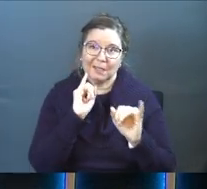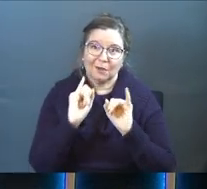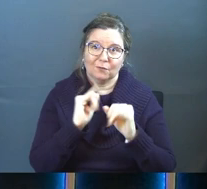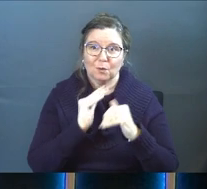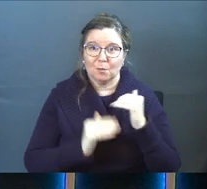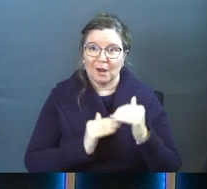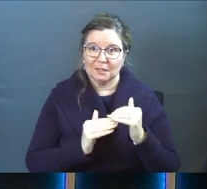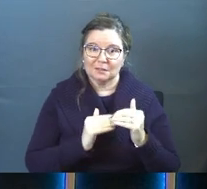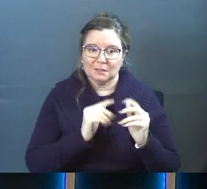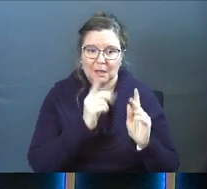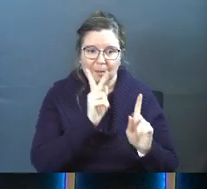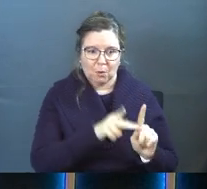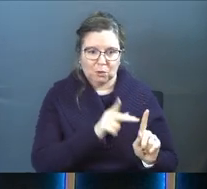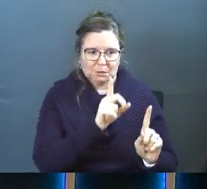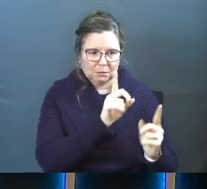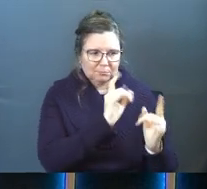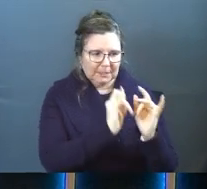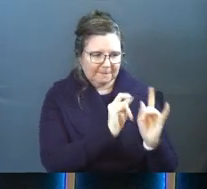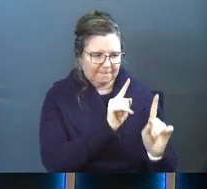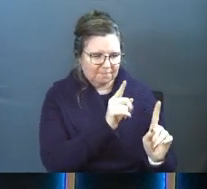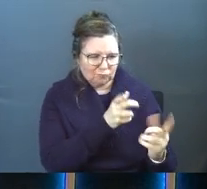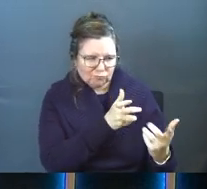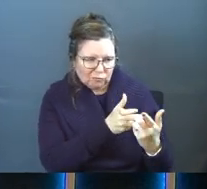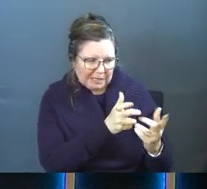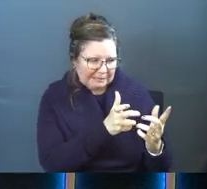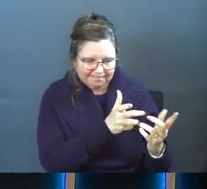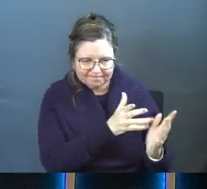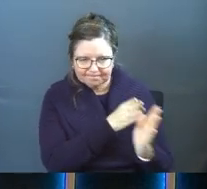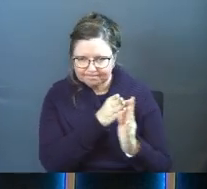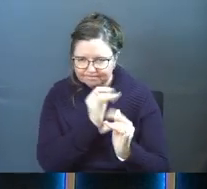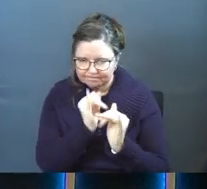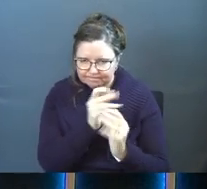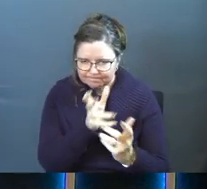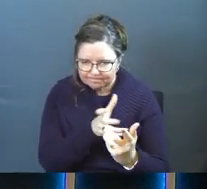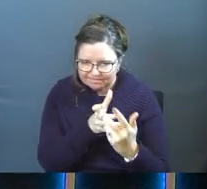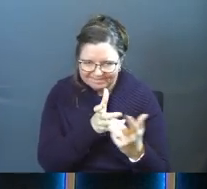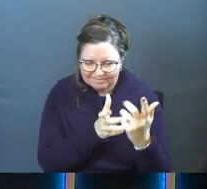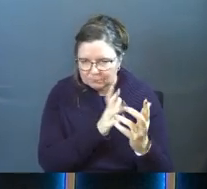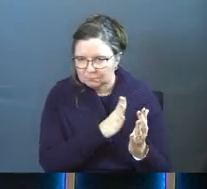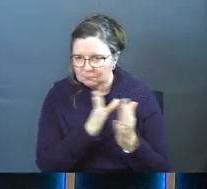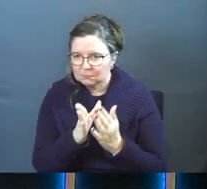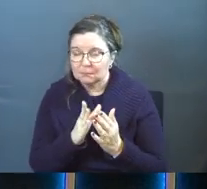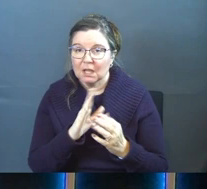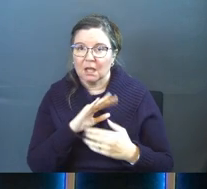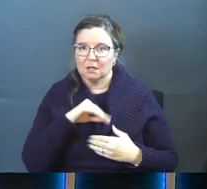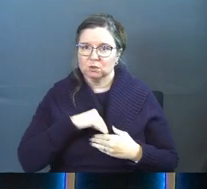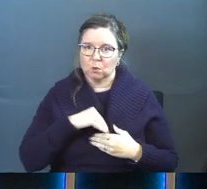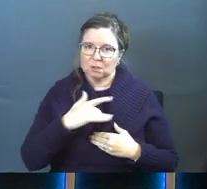We're interviewing person to person to person. And what it does is it sows into our hearts